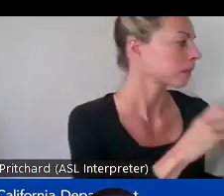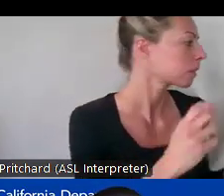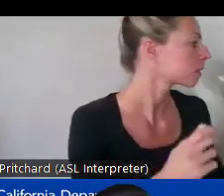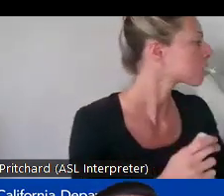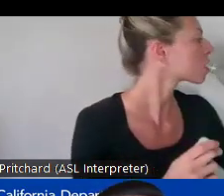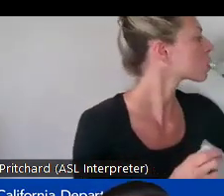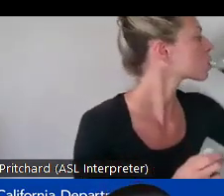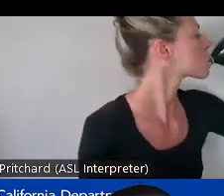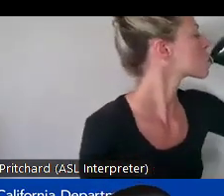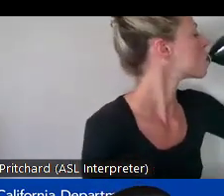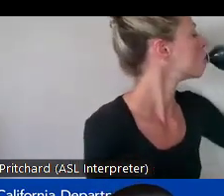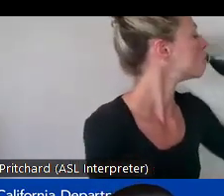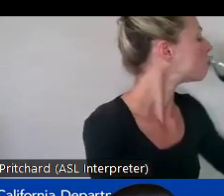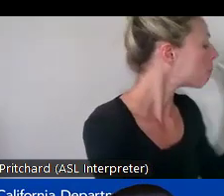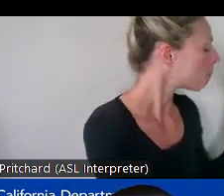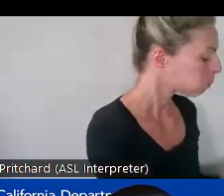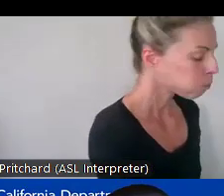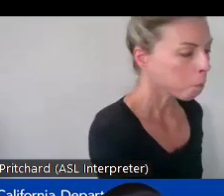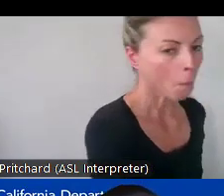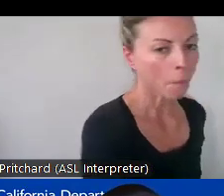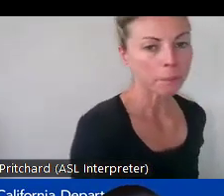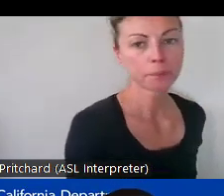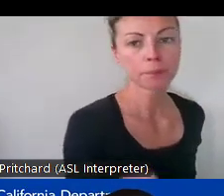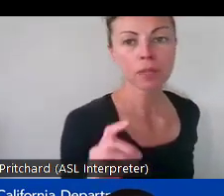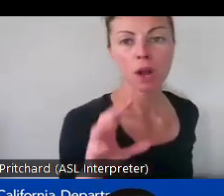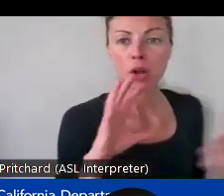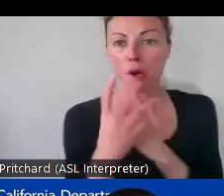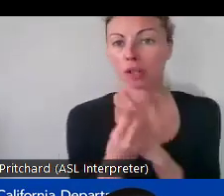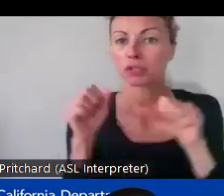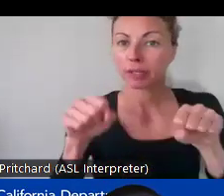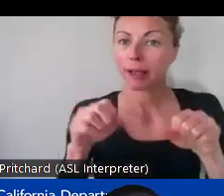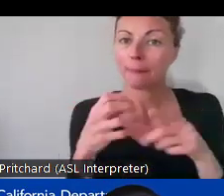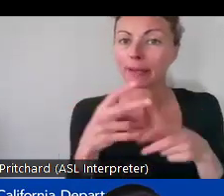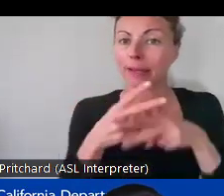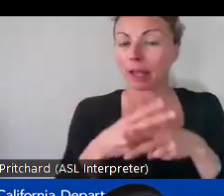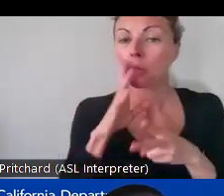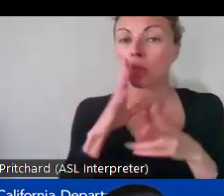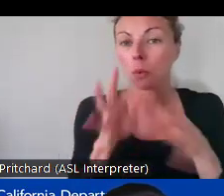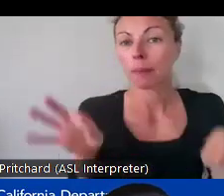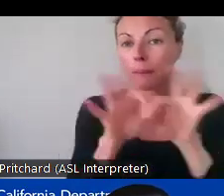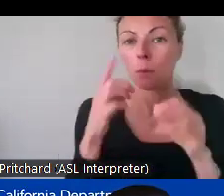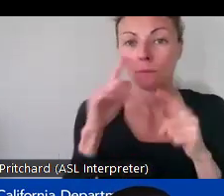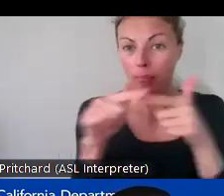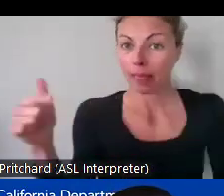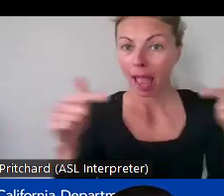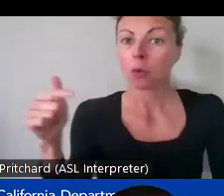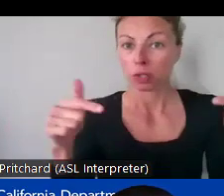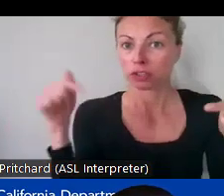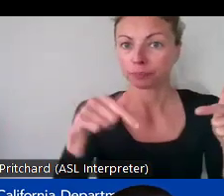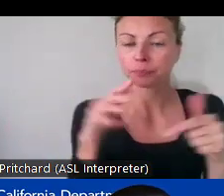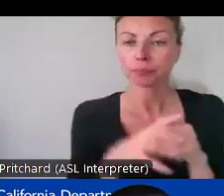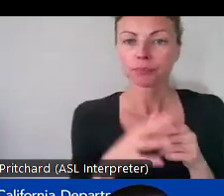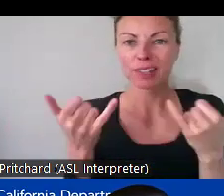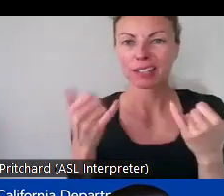competent care and culture concordant care will be even more important. And this goes hand in hand with future linguistic needs, and I think that's a good segue to the